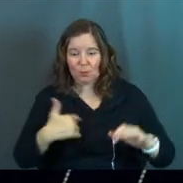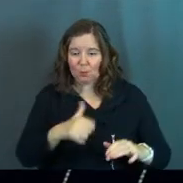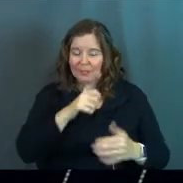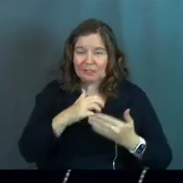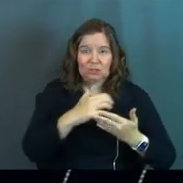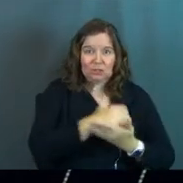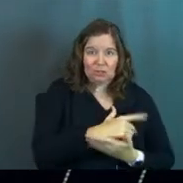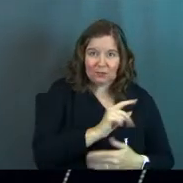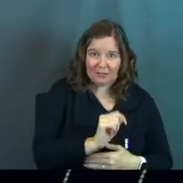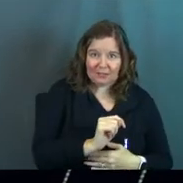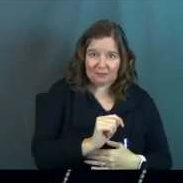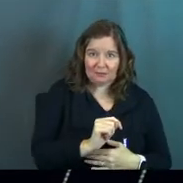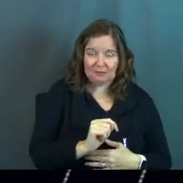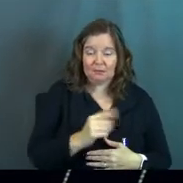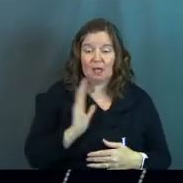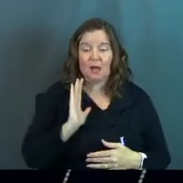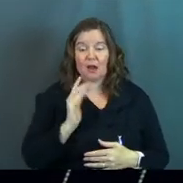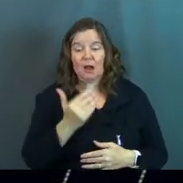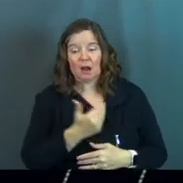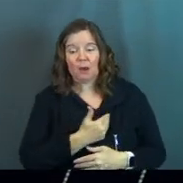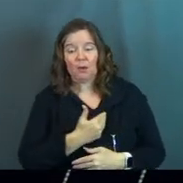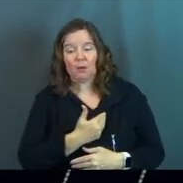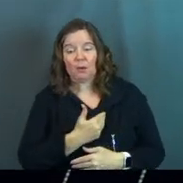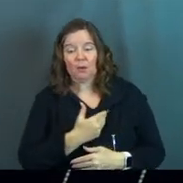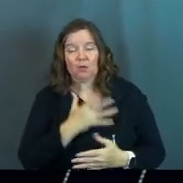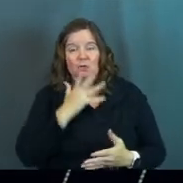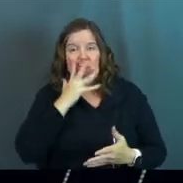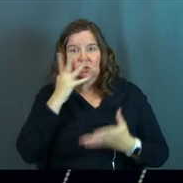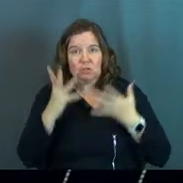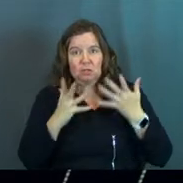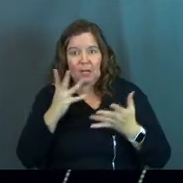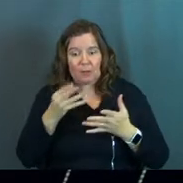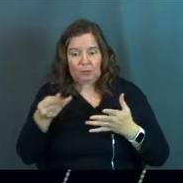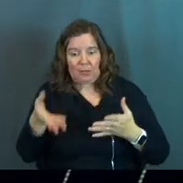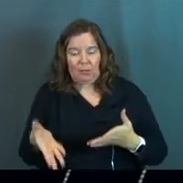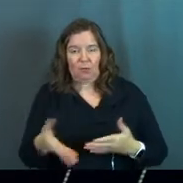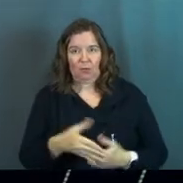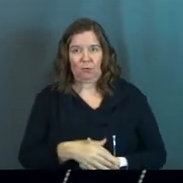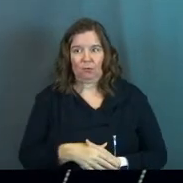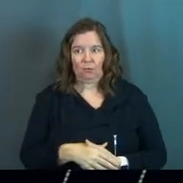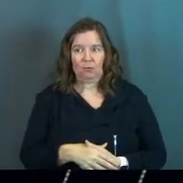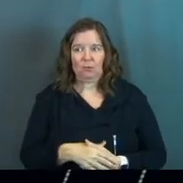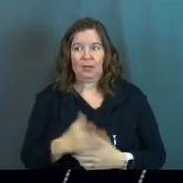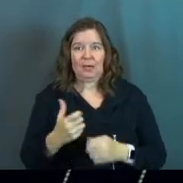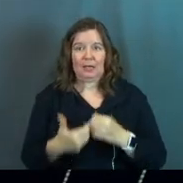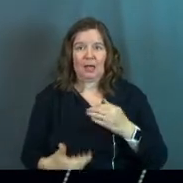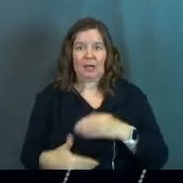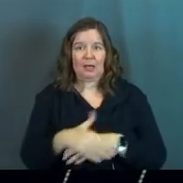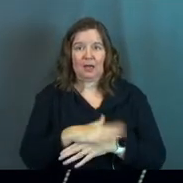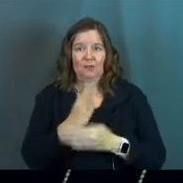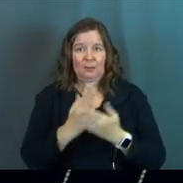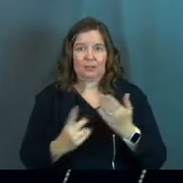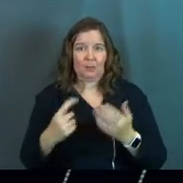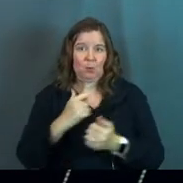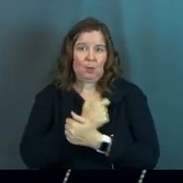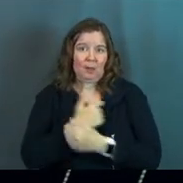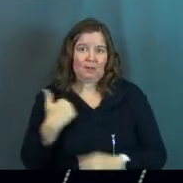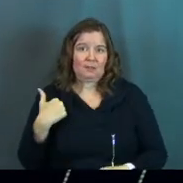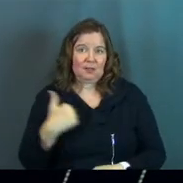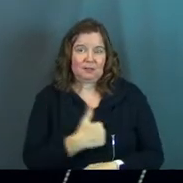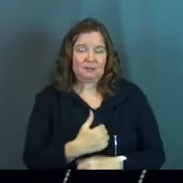didn't deserve it. And our shame was out there, and it got covered by someone who loves